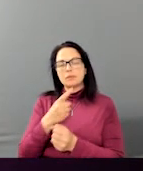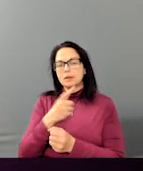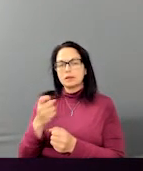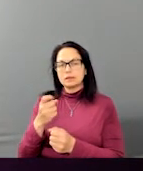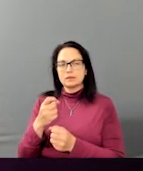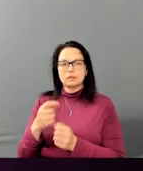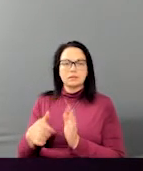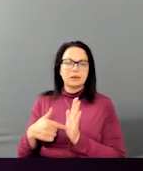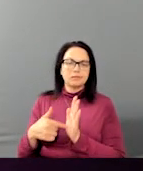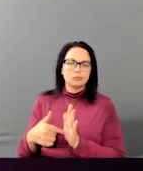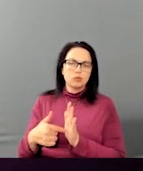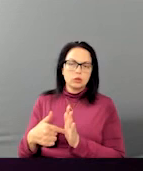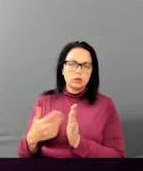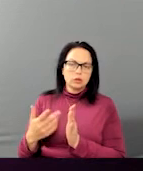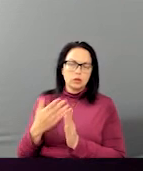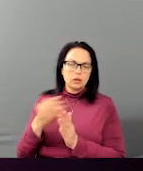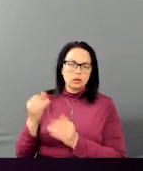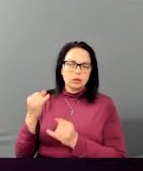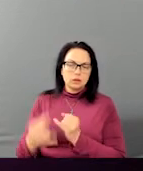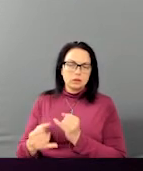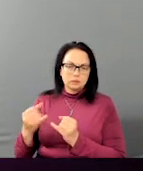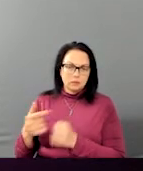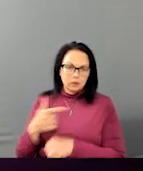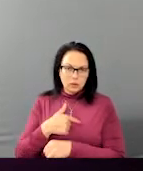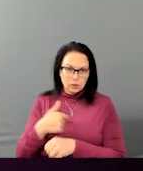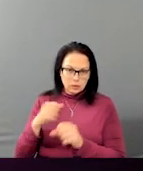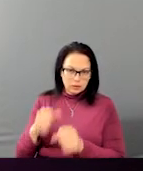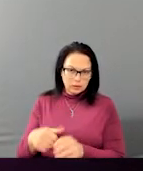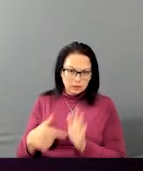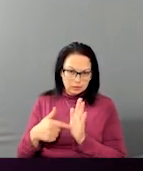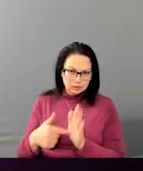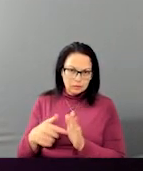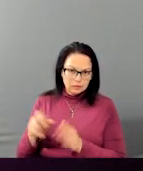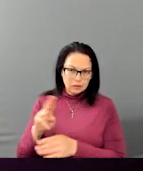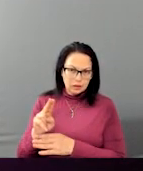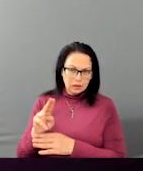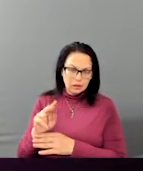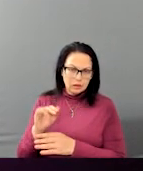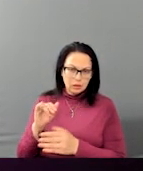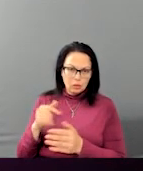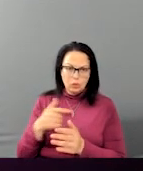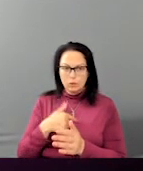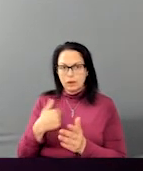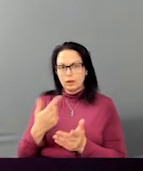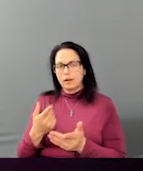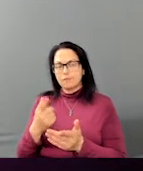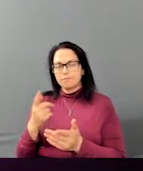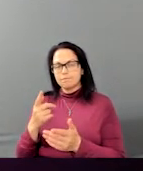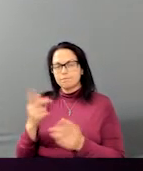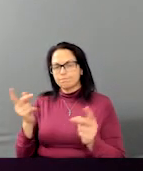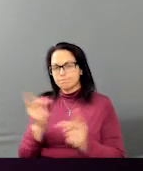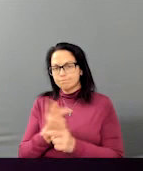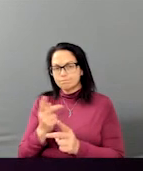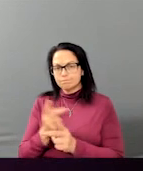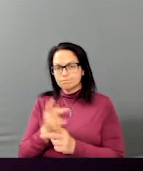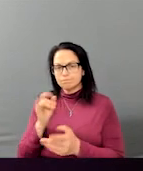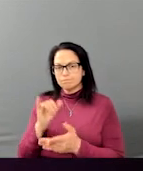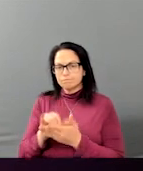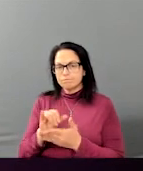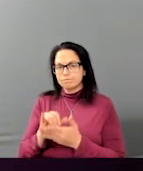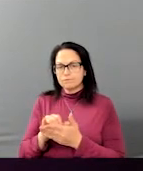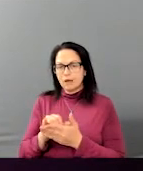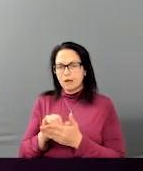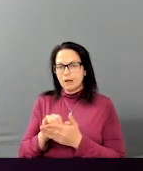And then lastly, we can assert that the Utah Jazz have never, ever, ever, ever won